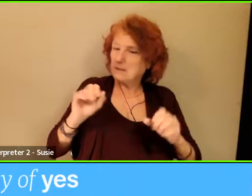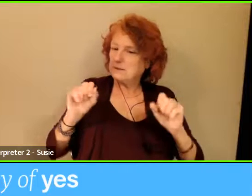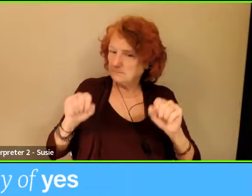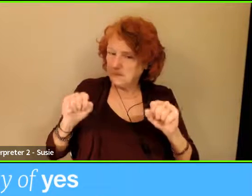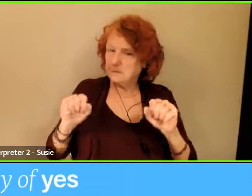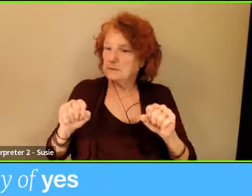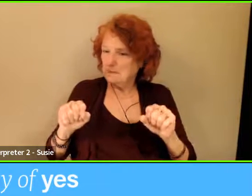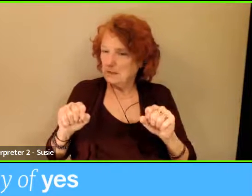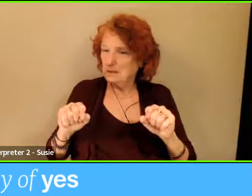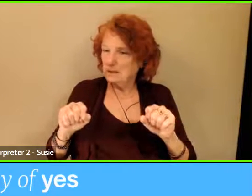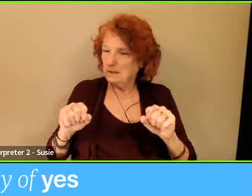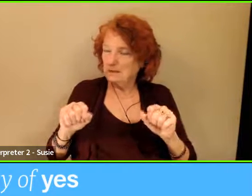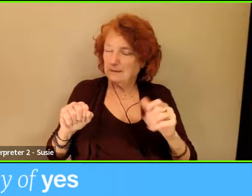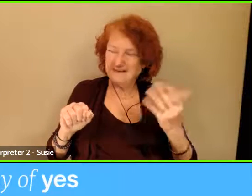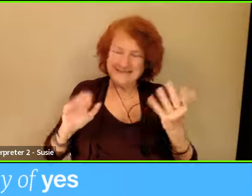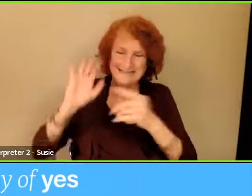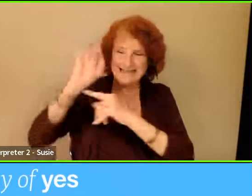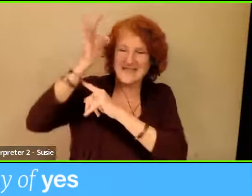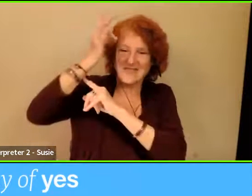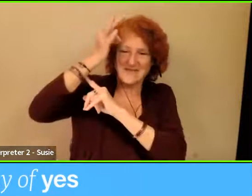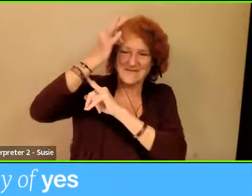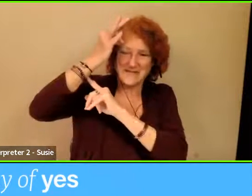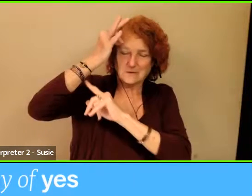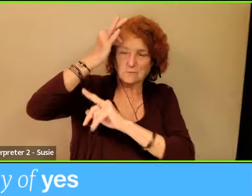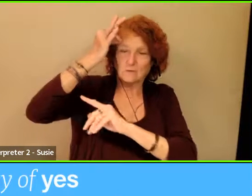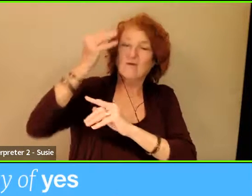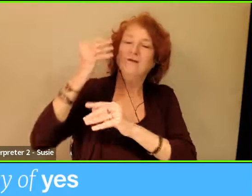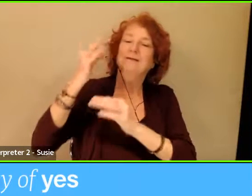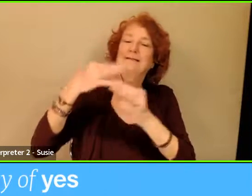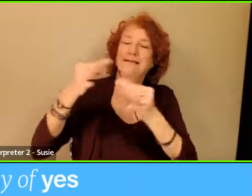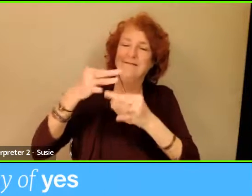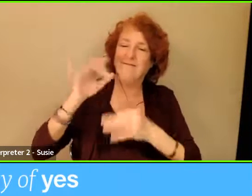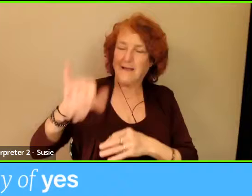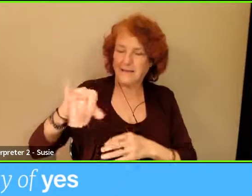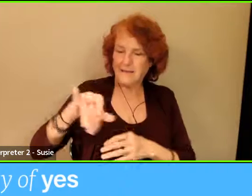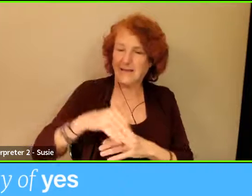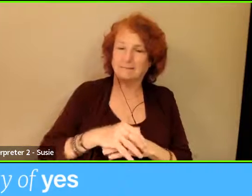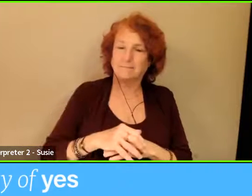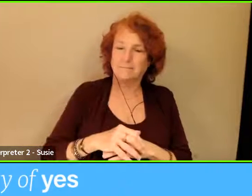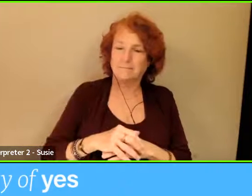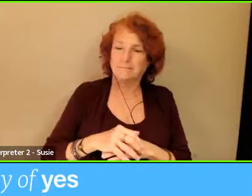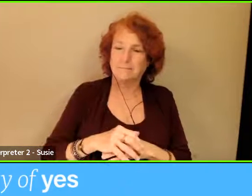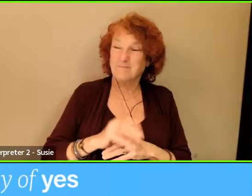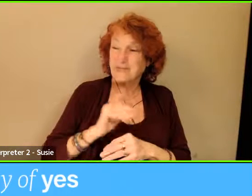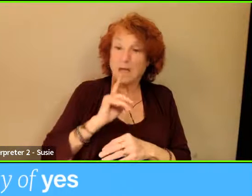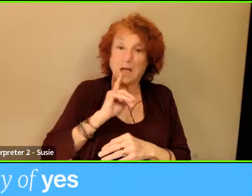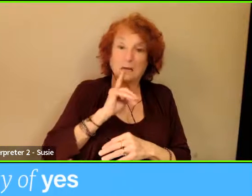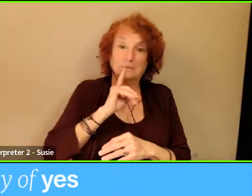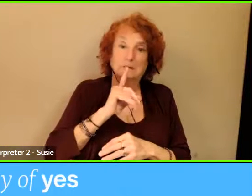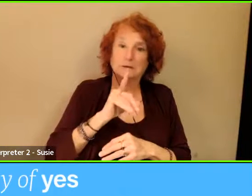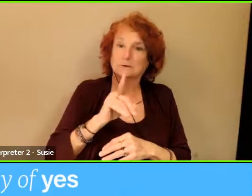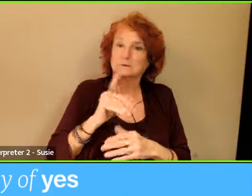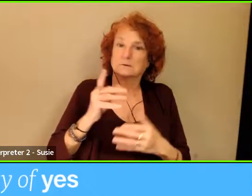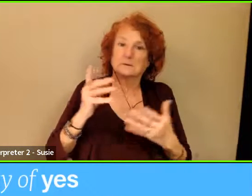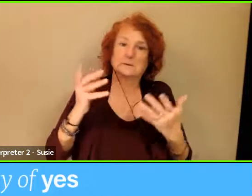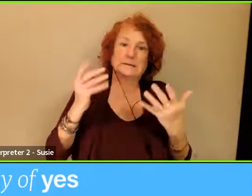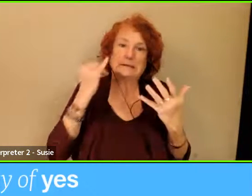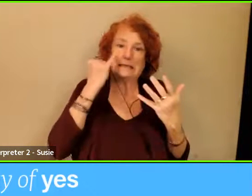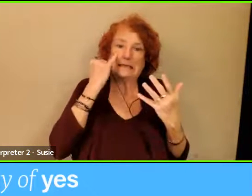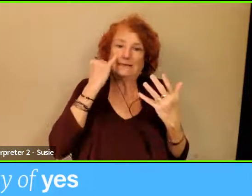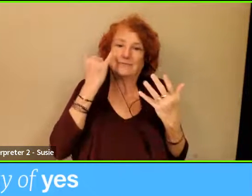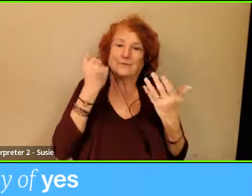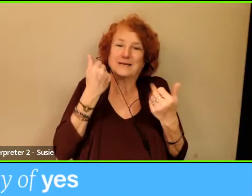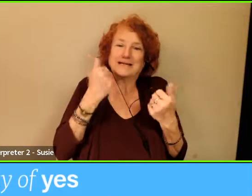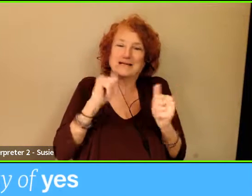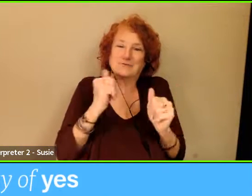it's something that's defined at the federal level. And I'm not sure even what chaos would ensue if we tried to